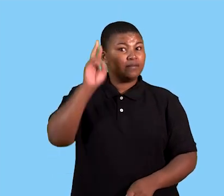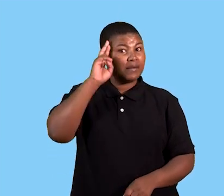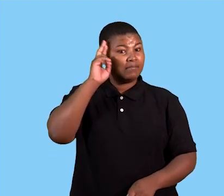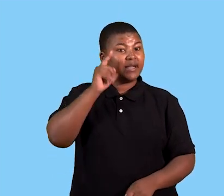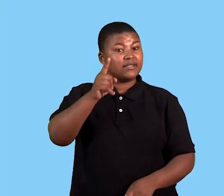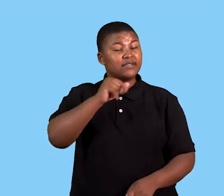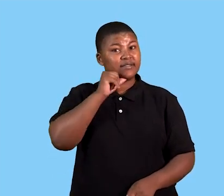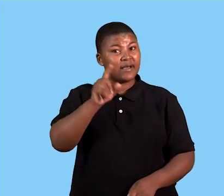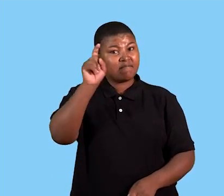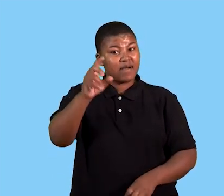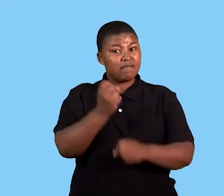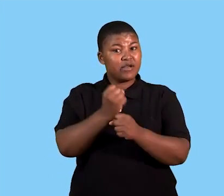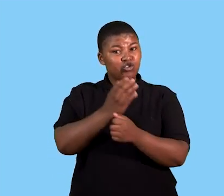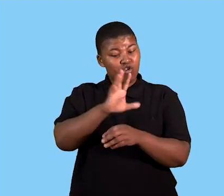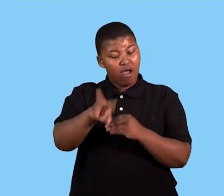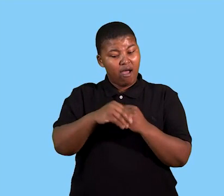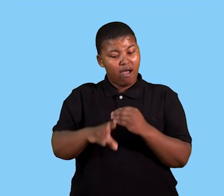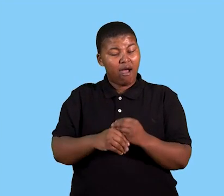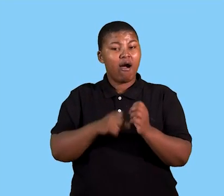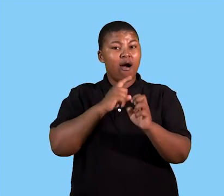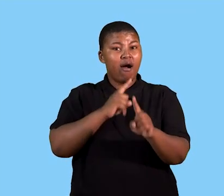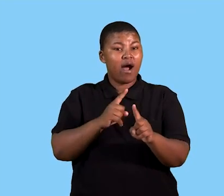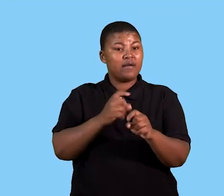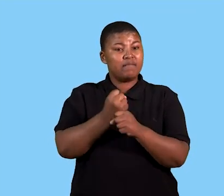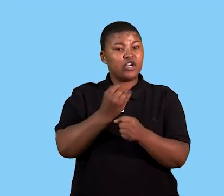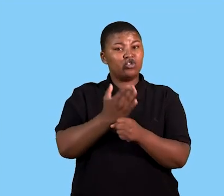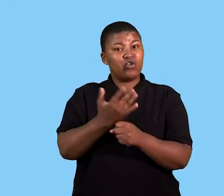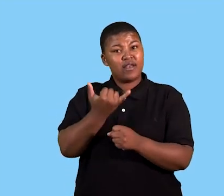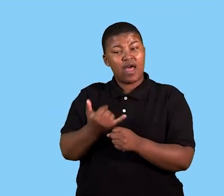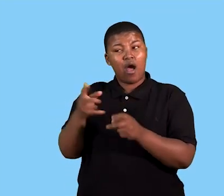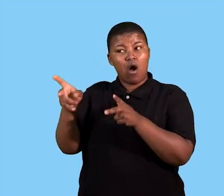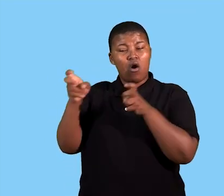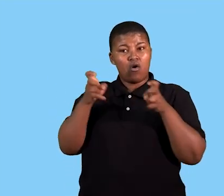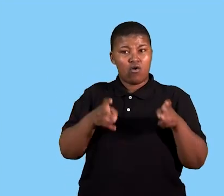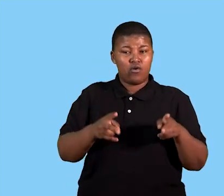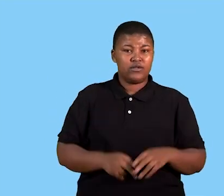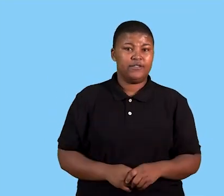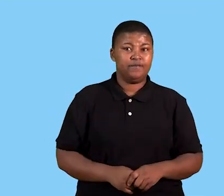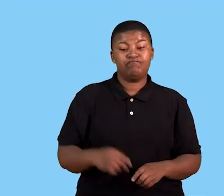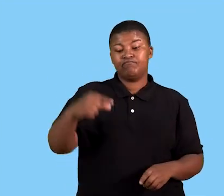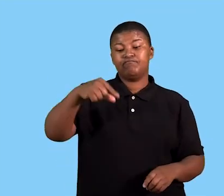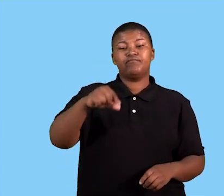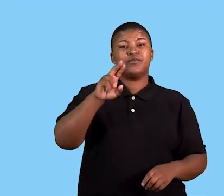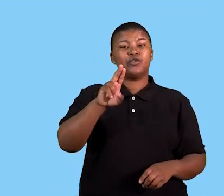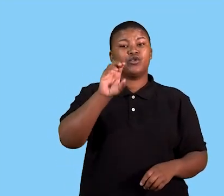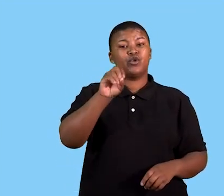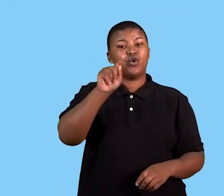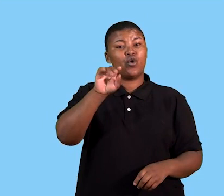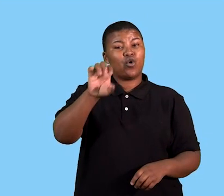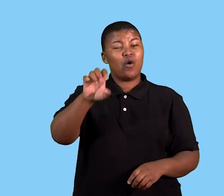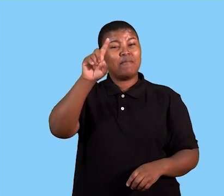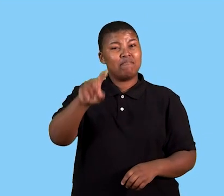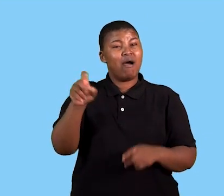they said we must motivate by quoting. So watch out for a quote. A quote has to